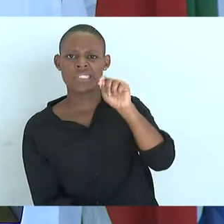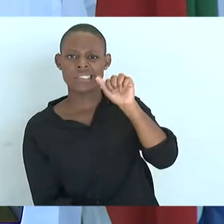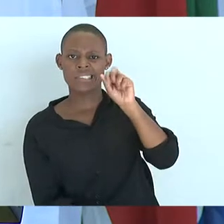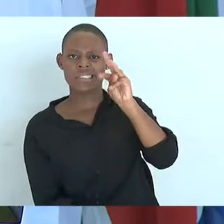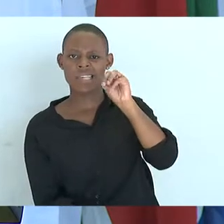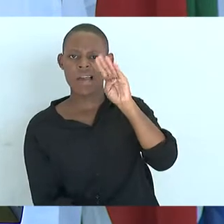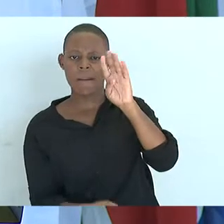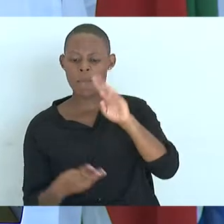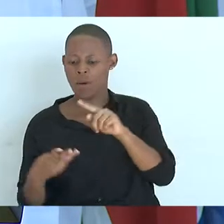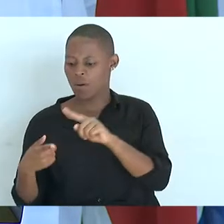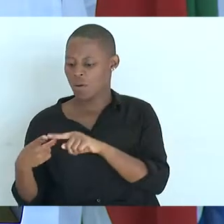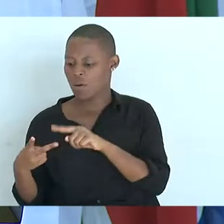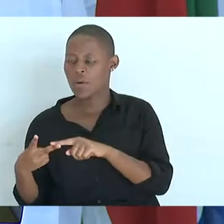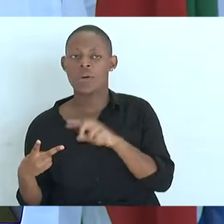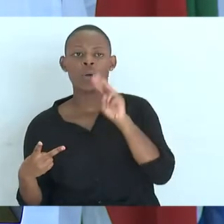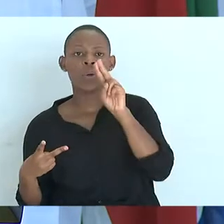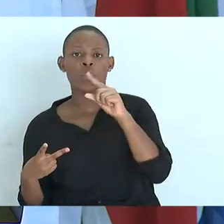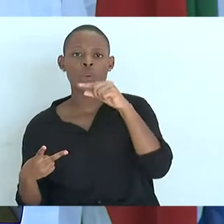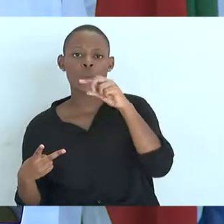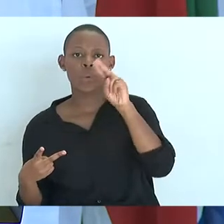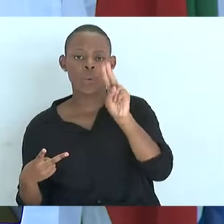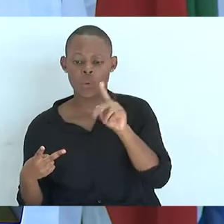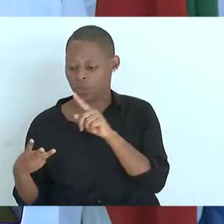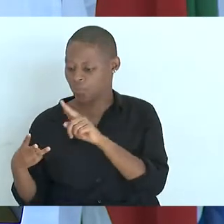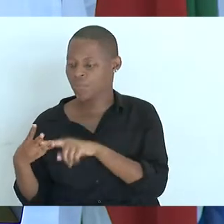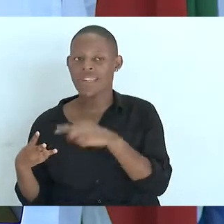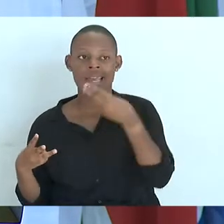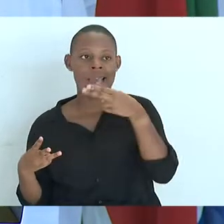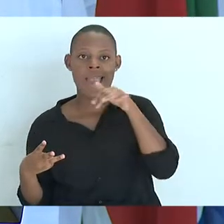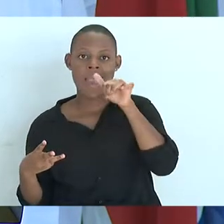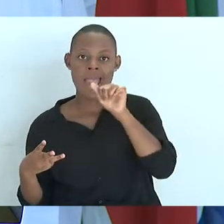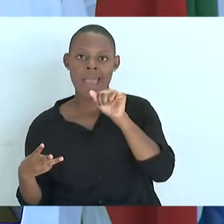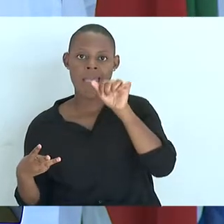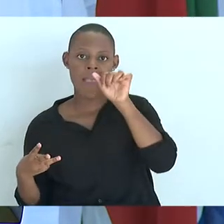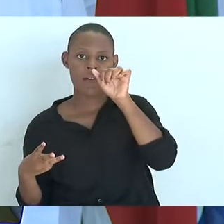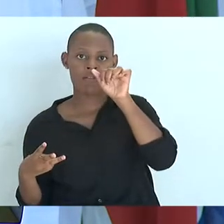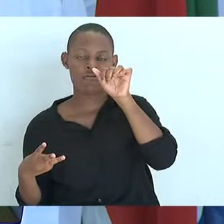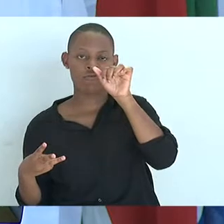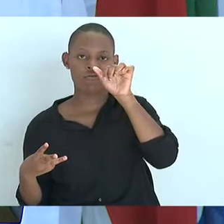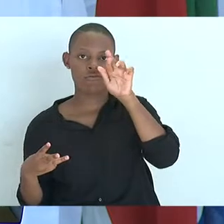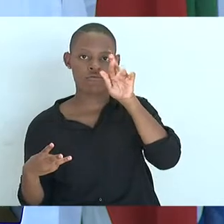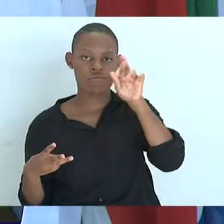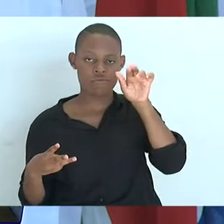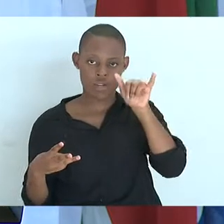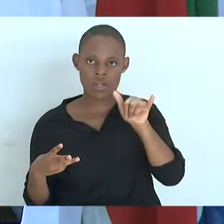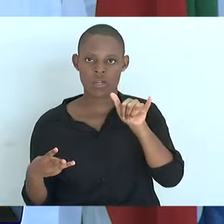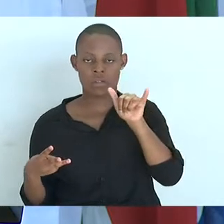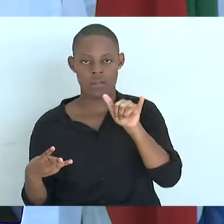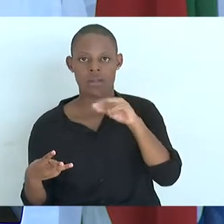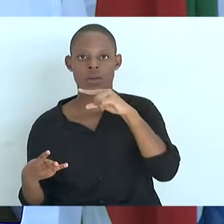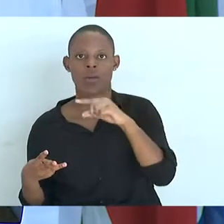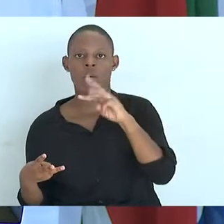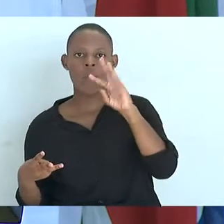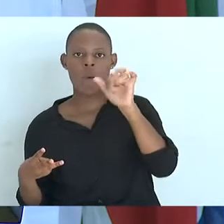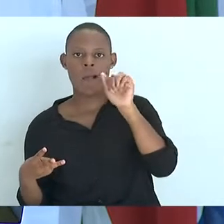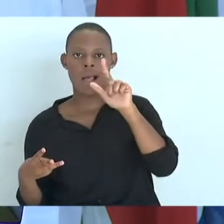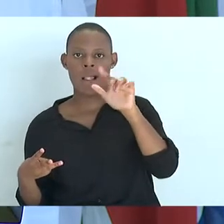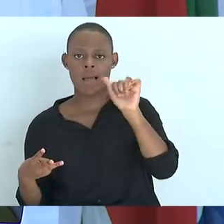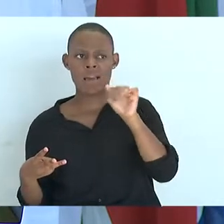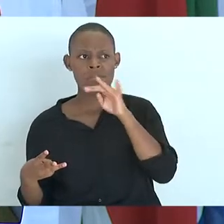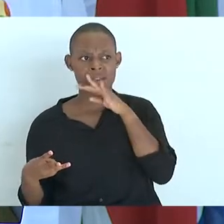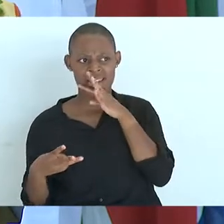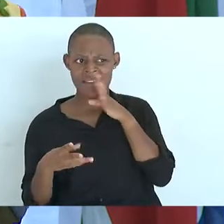Ugu, siyabona ukuthi izimpilo zabo zizoba ngcono. And looking at inamba enkulu